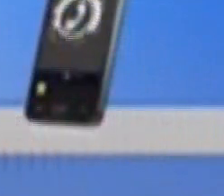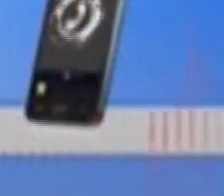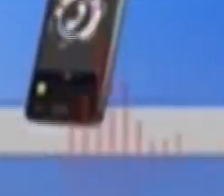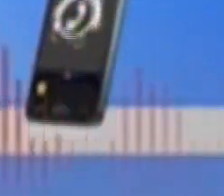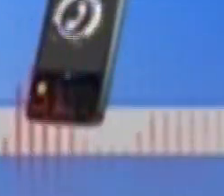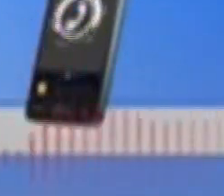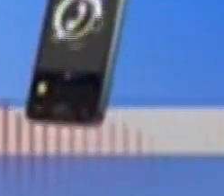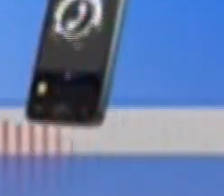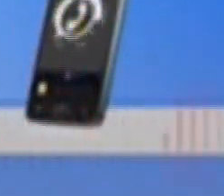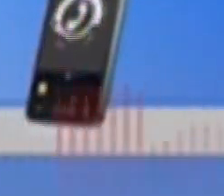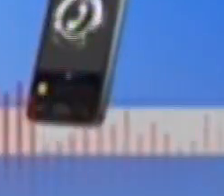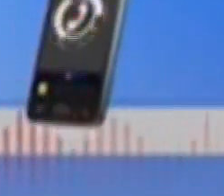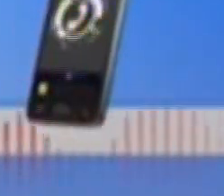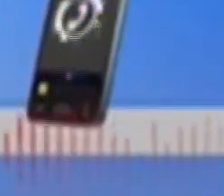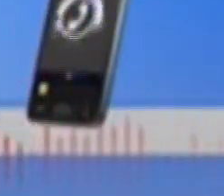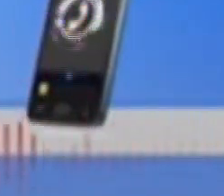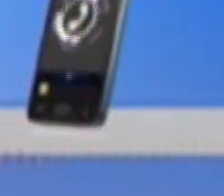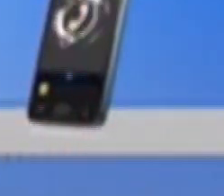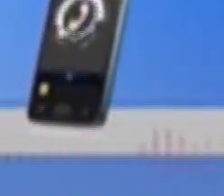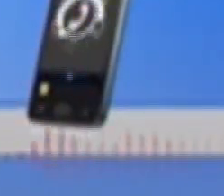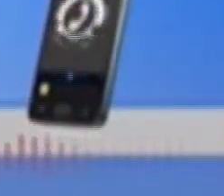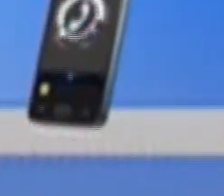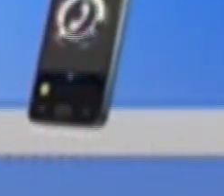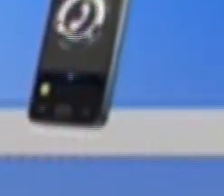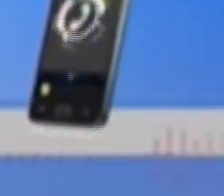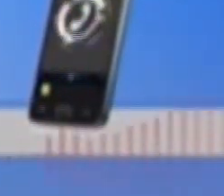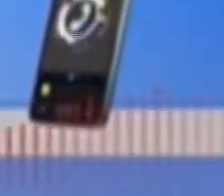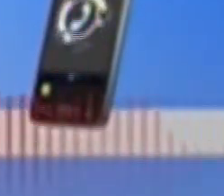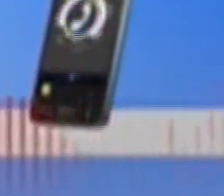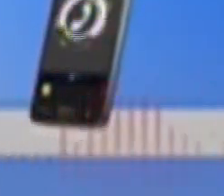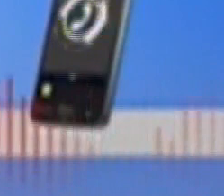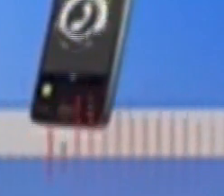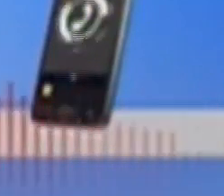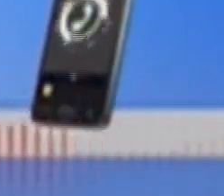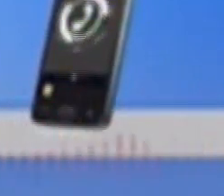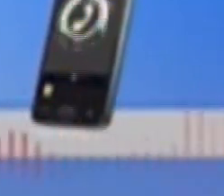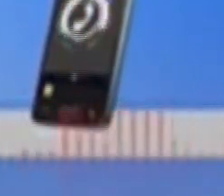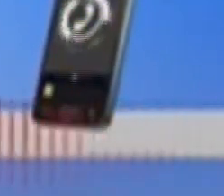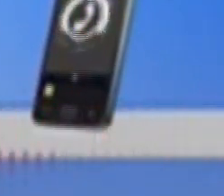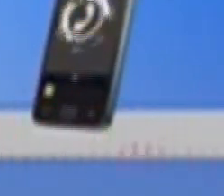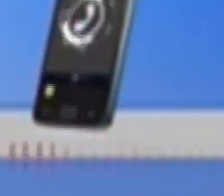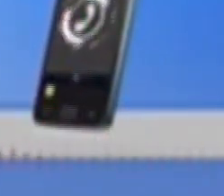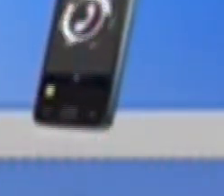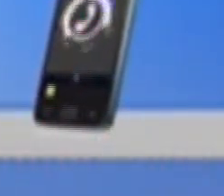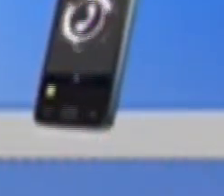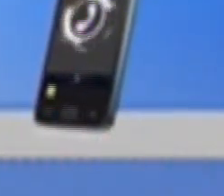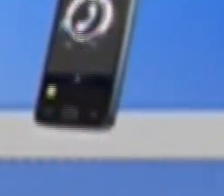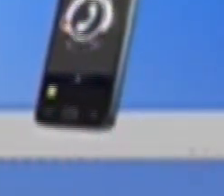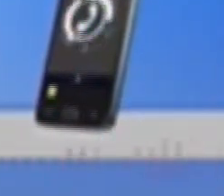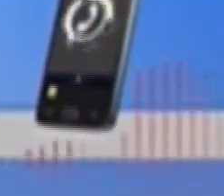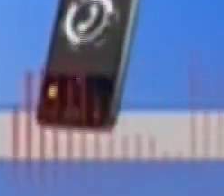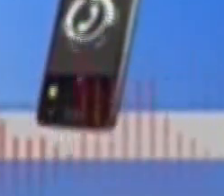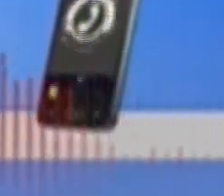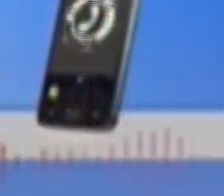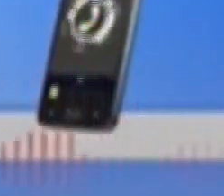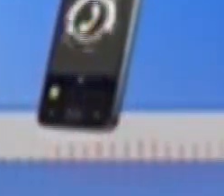mengi basi aseme. Kuna mambo mengi sana aseme. Na kama kuna lalamiko yote anahisi kwamba hajahudumiwa, yeye